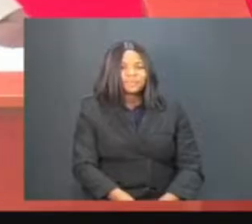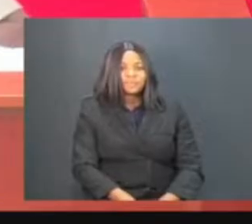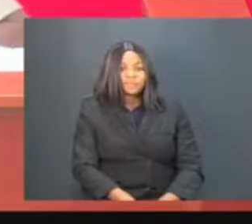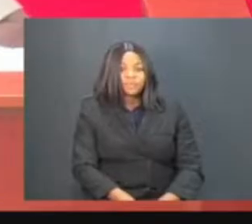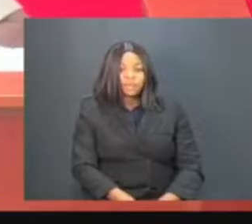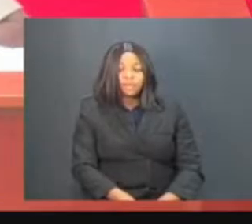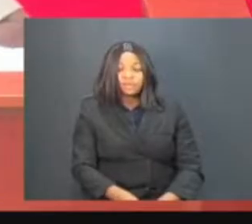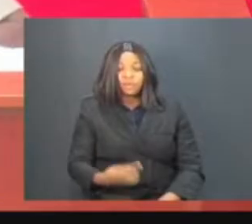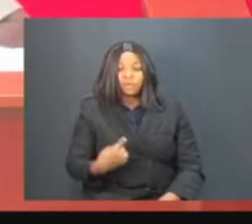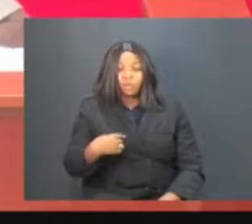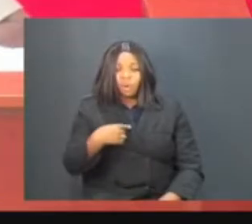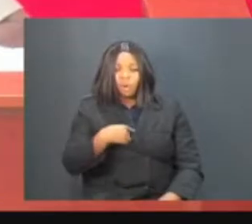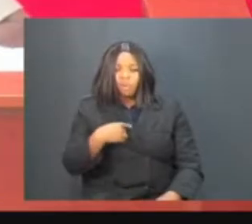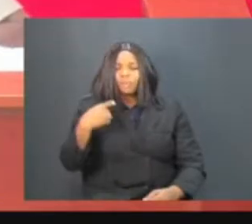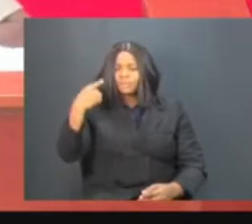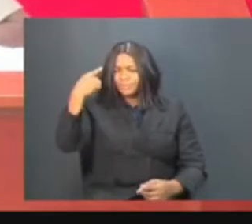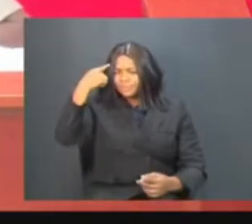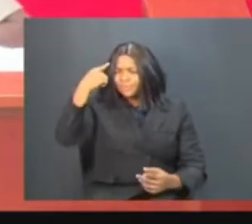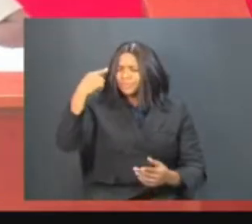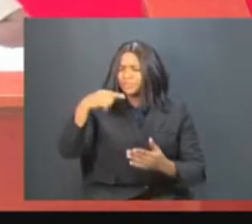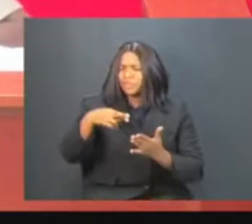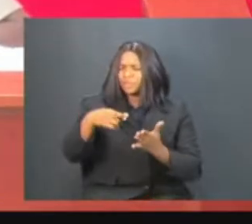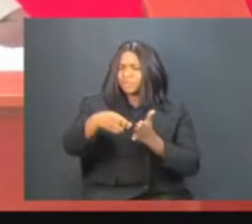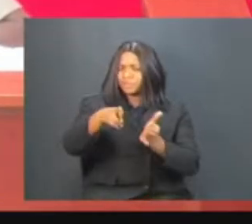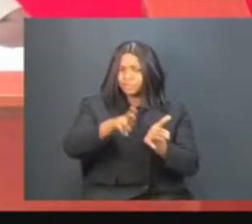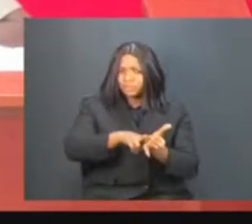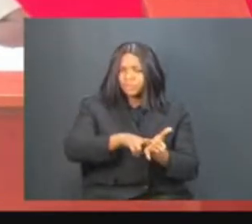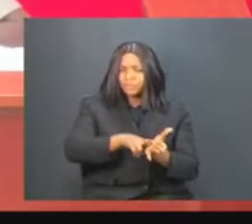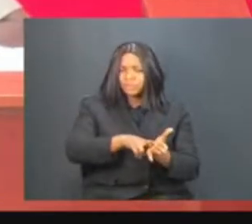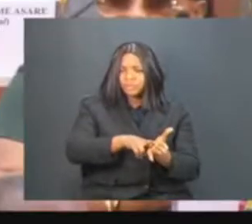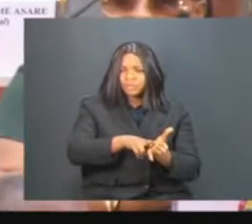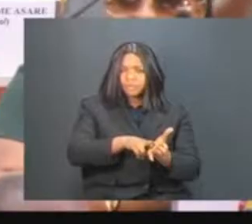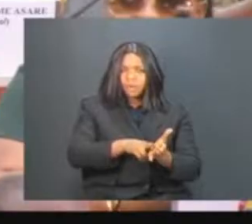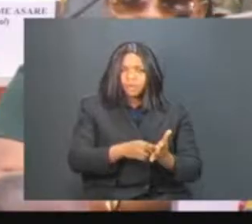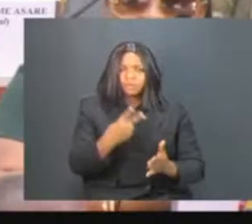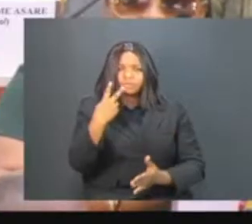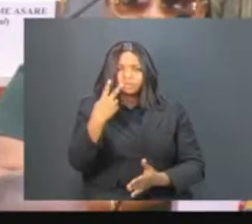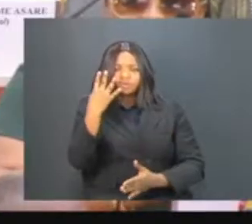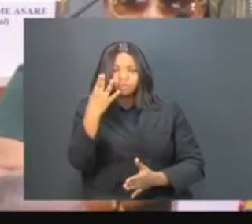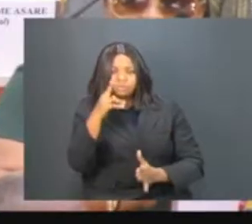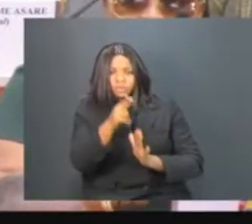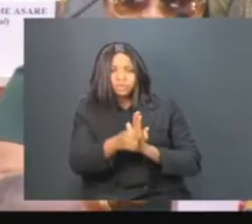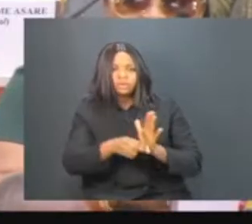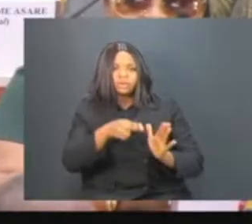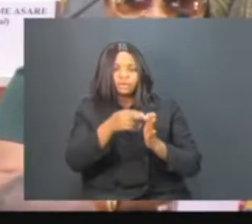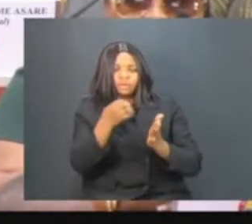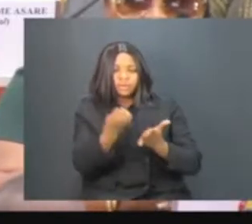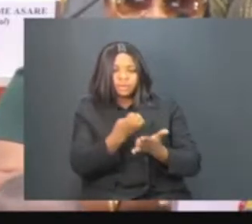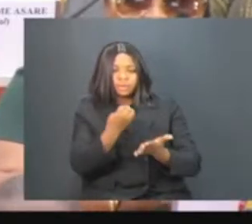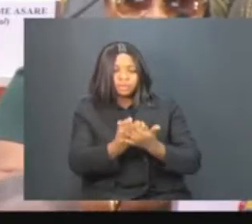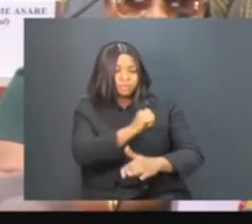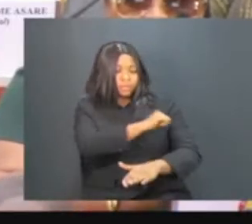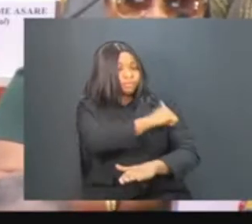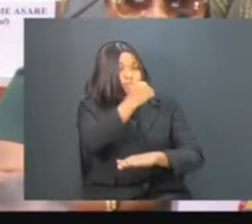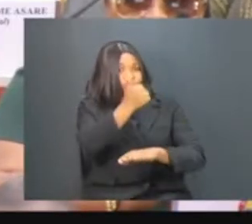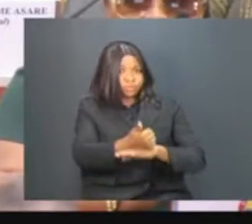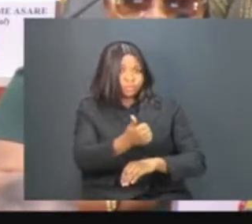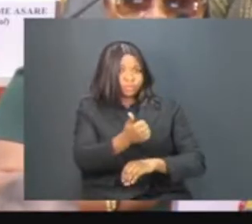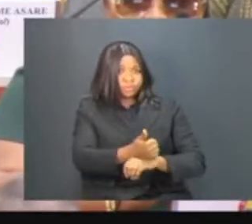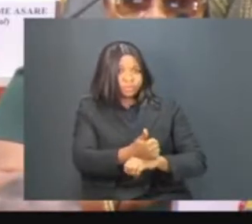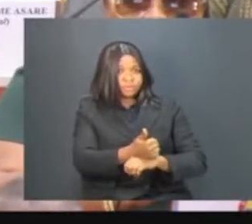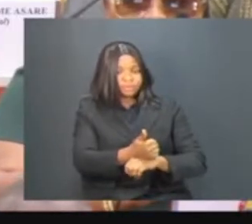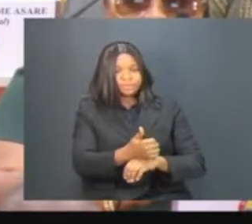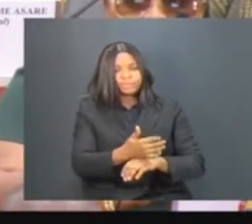we consider the report of the 24-hour Economy Authority,